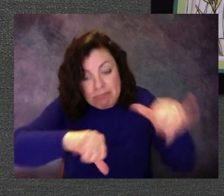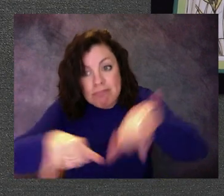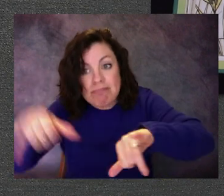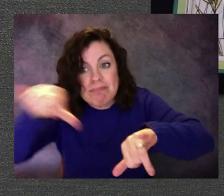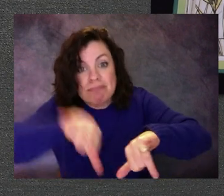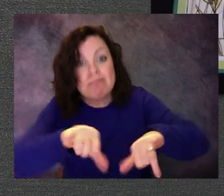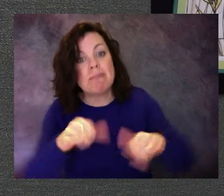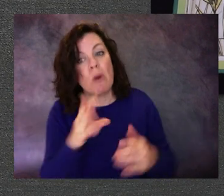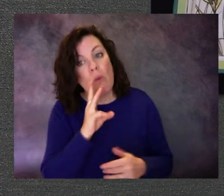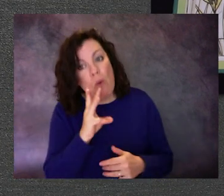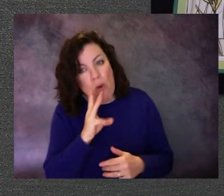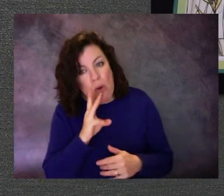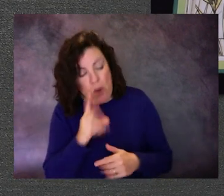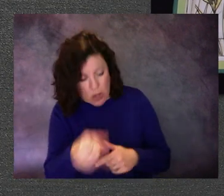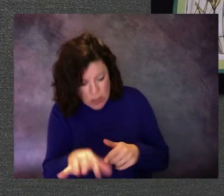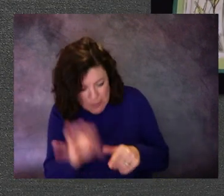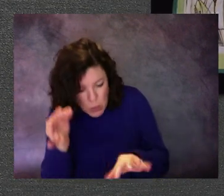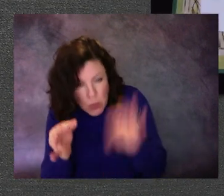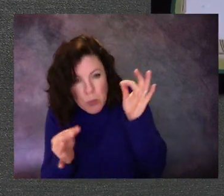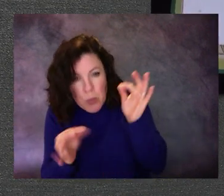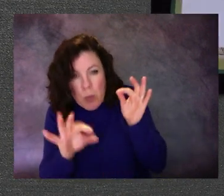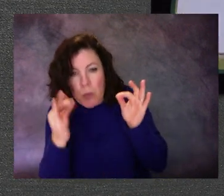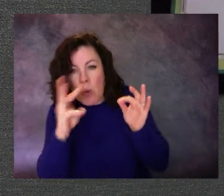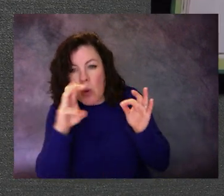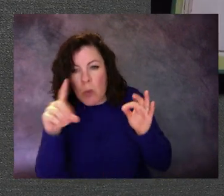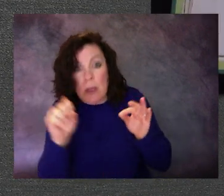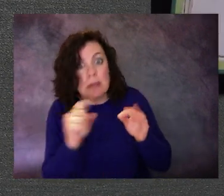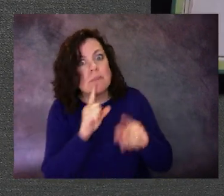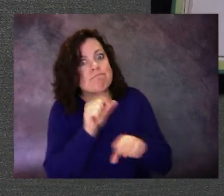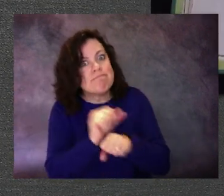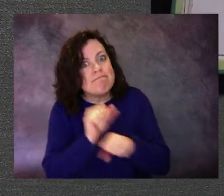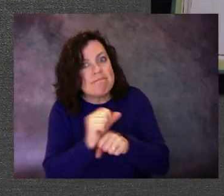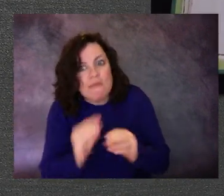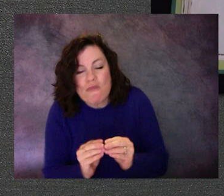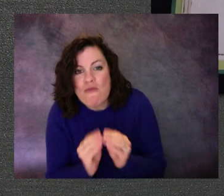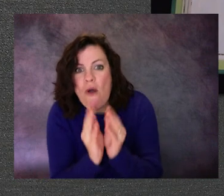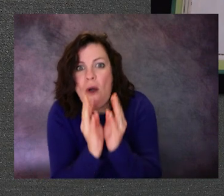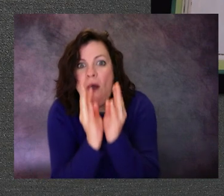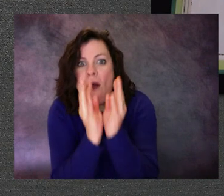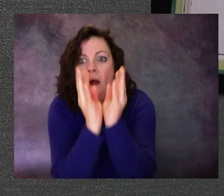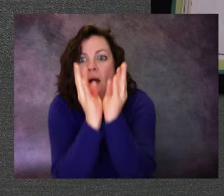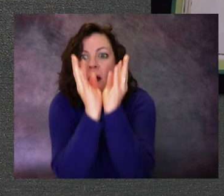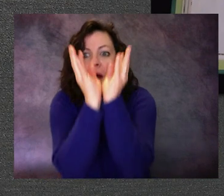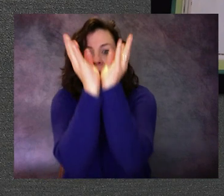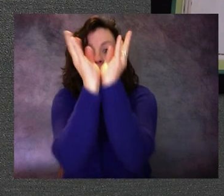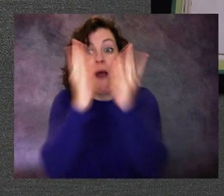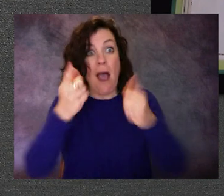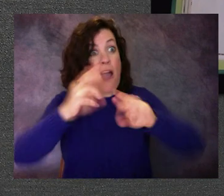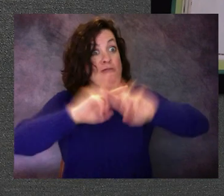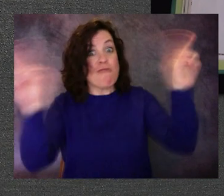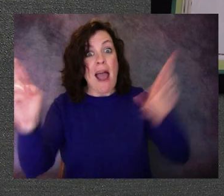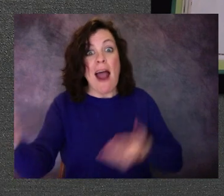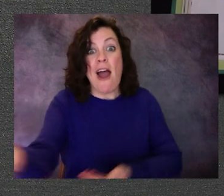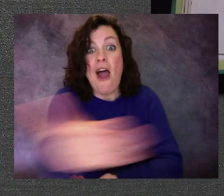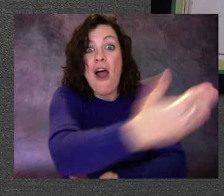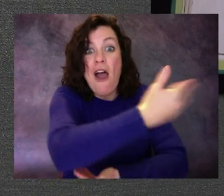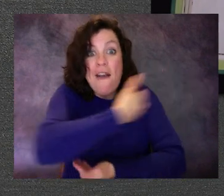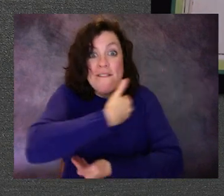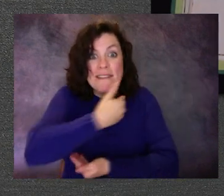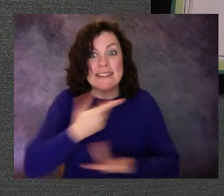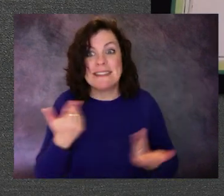through the ground and began to grow tall. When the wheat was ripe, the little hen asked, "Who will cut this